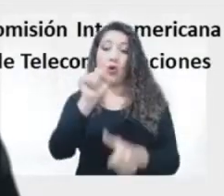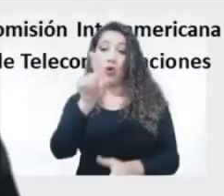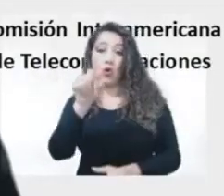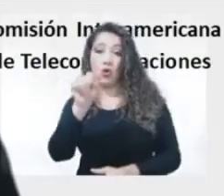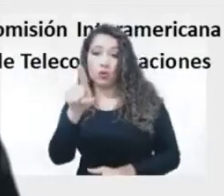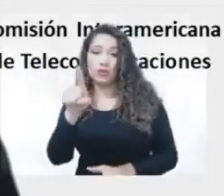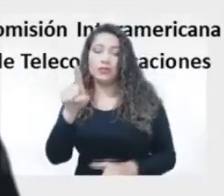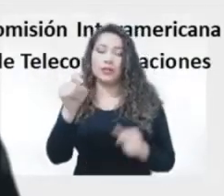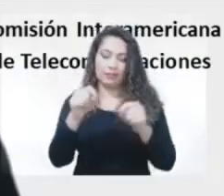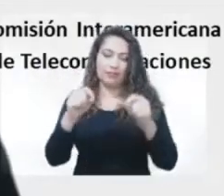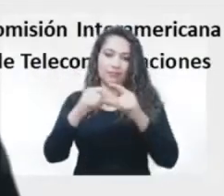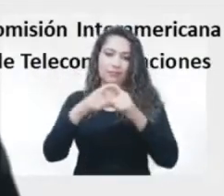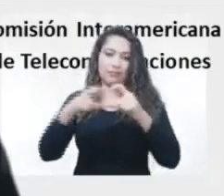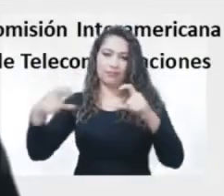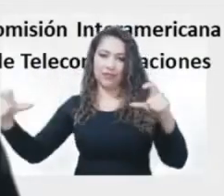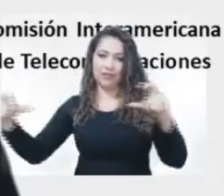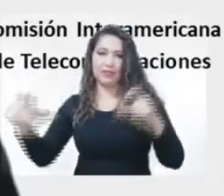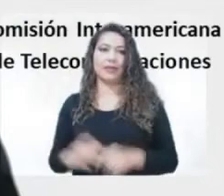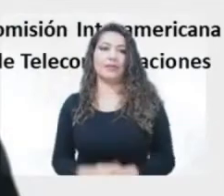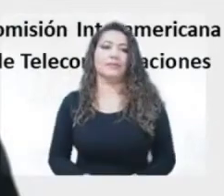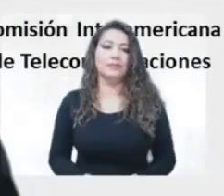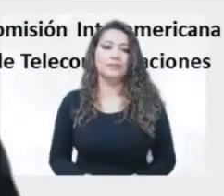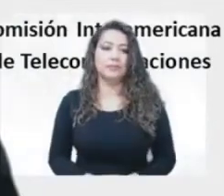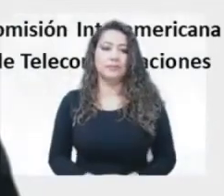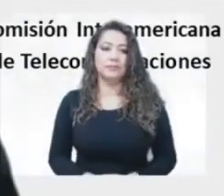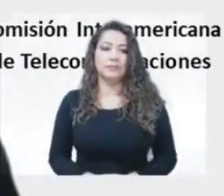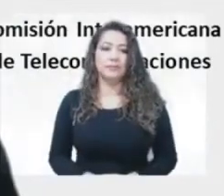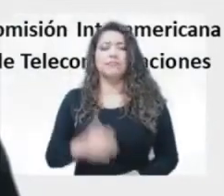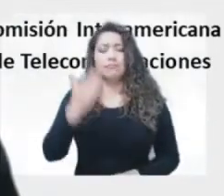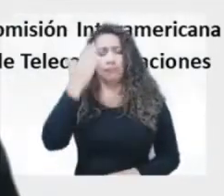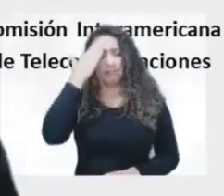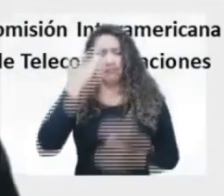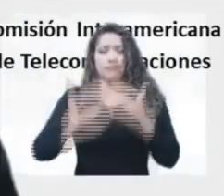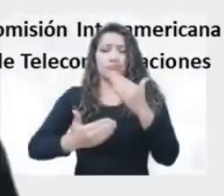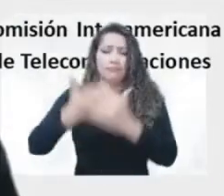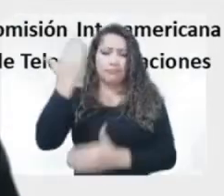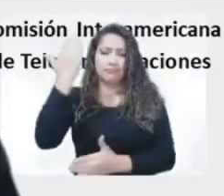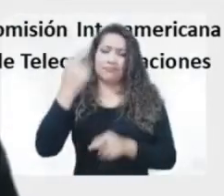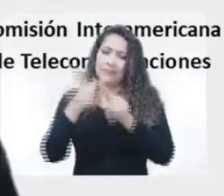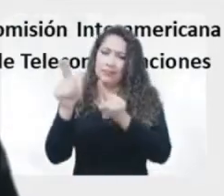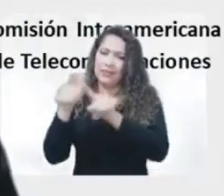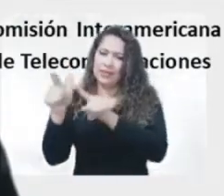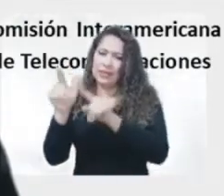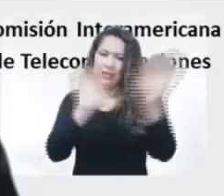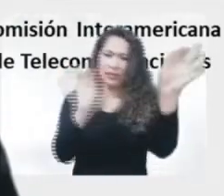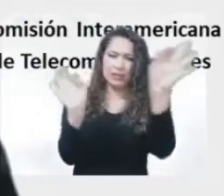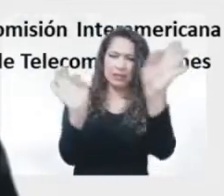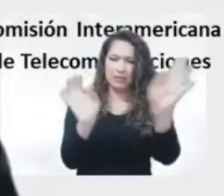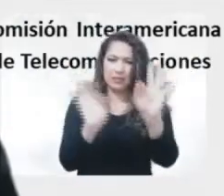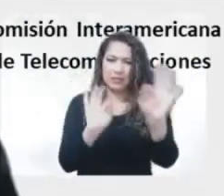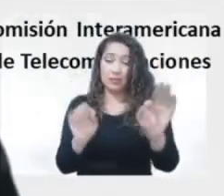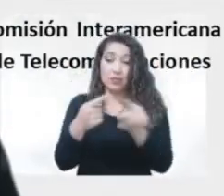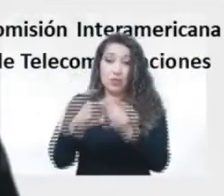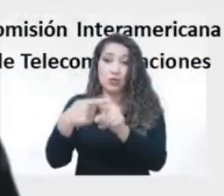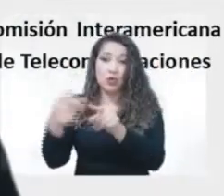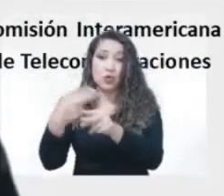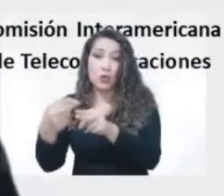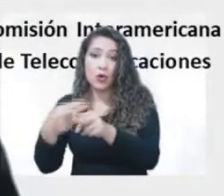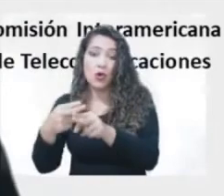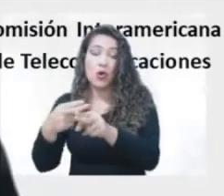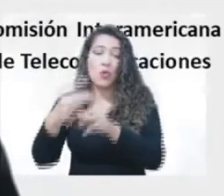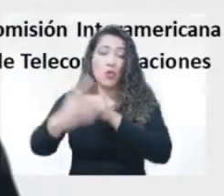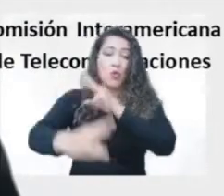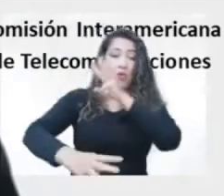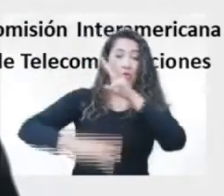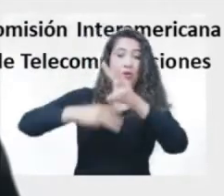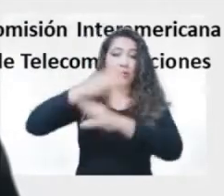11th International Congress of Spectrum. Definitely, we have started differently in respect to the preparation